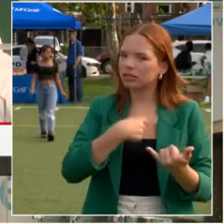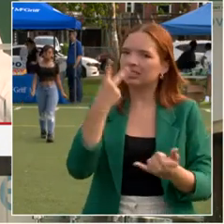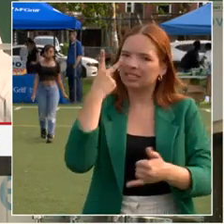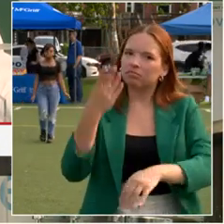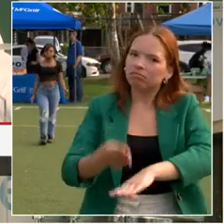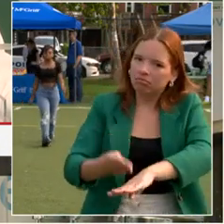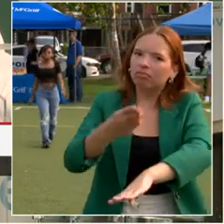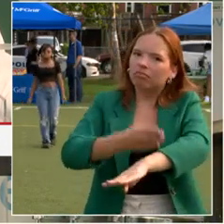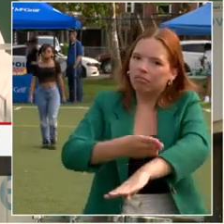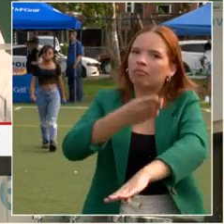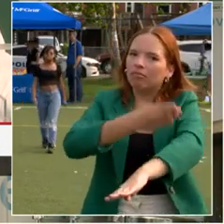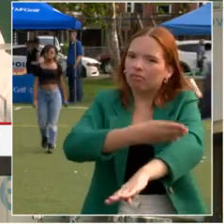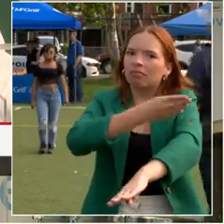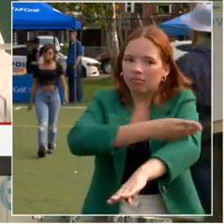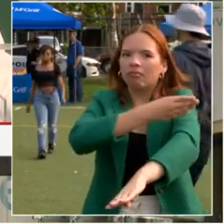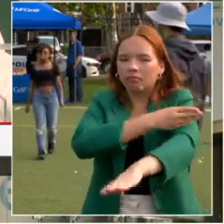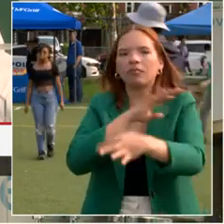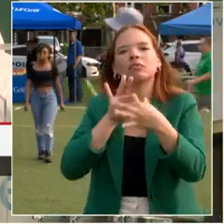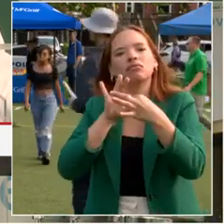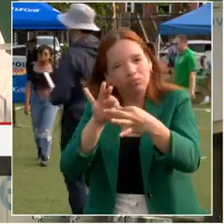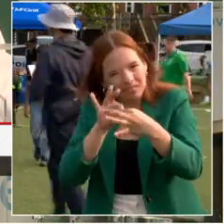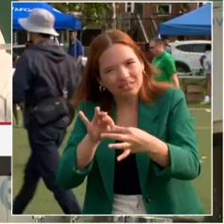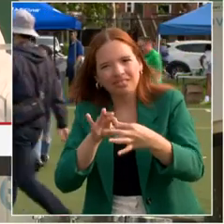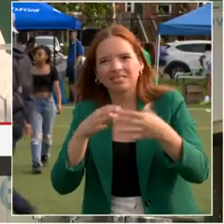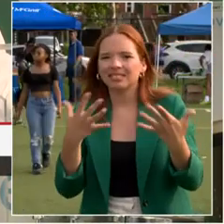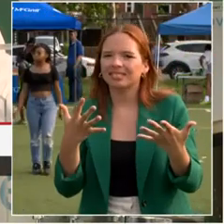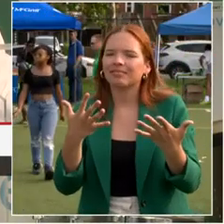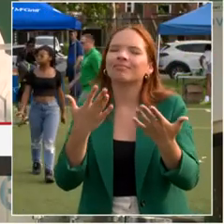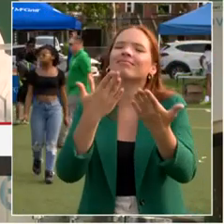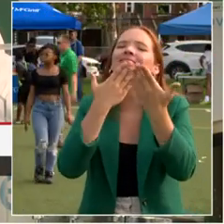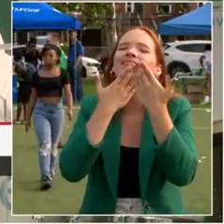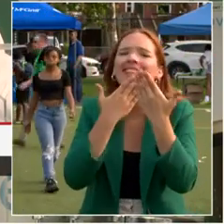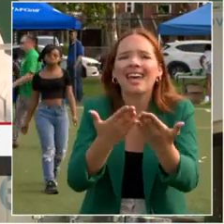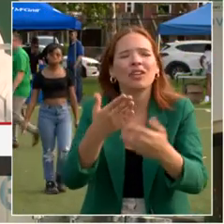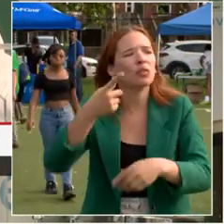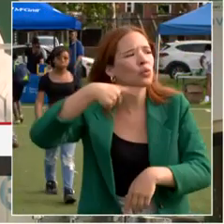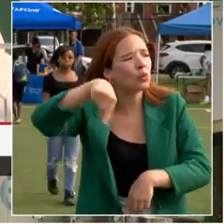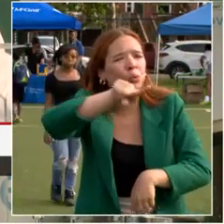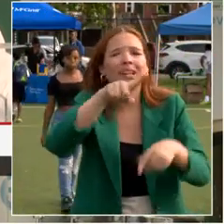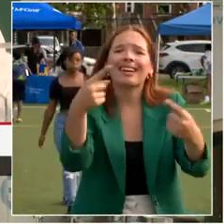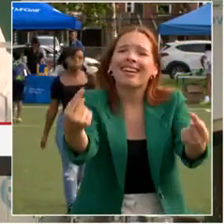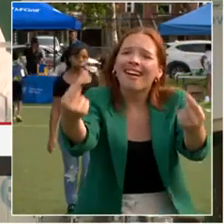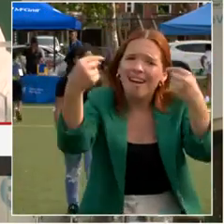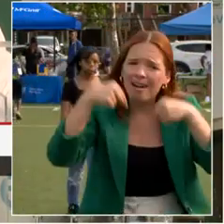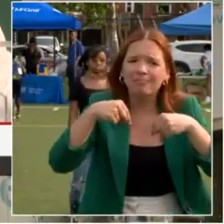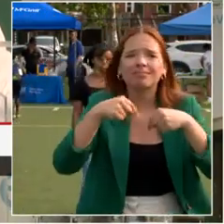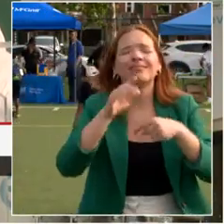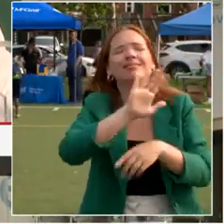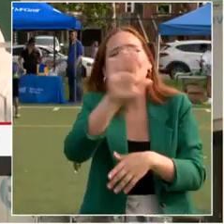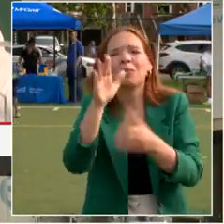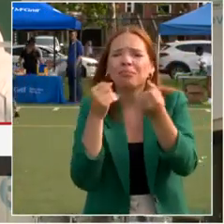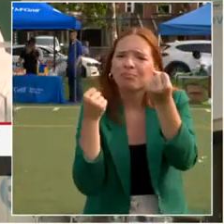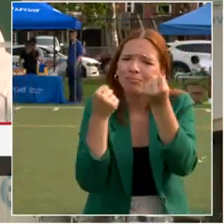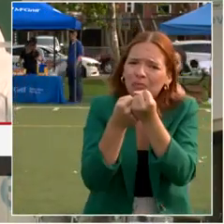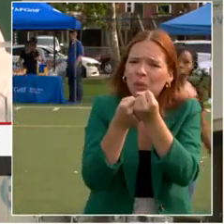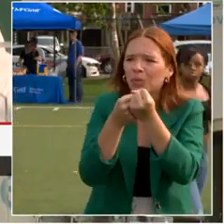partnership together. Thank you all so much for coming out. Thank you all so much for supporting the Metropolitan Police Department. And thank you all so